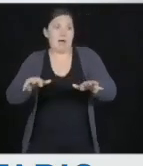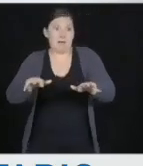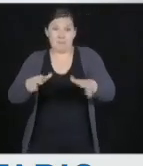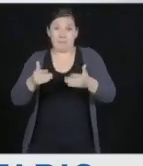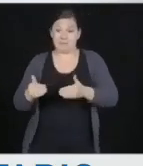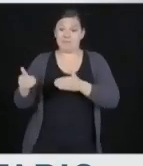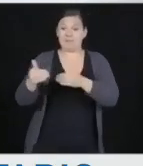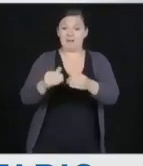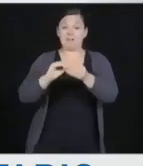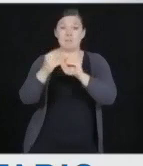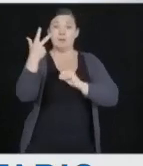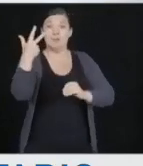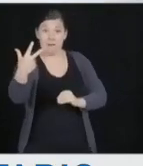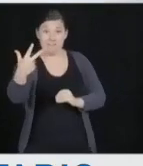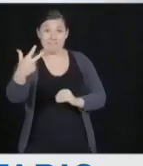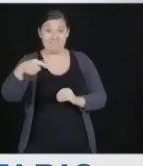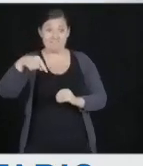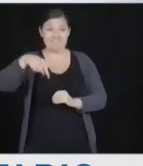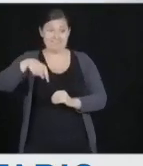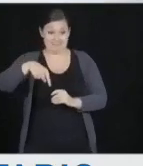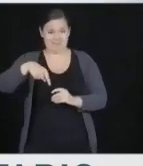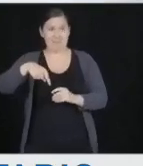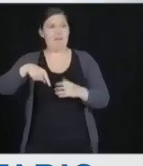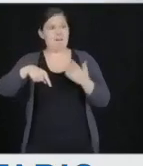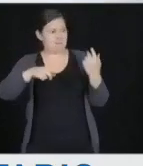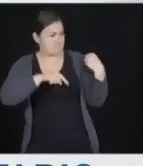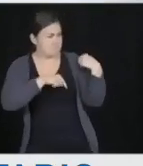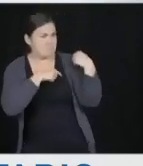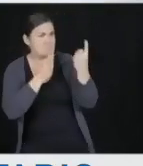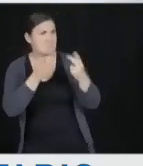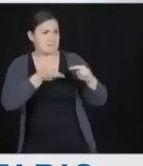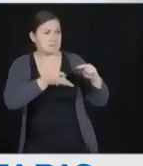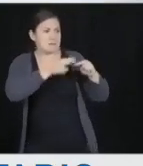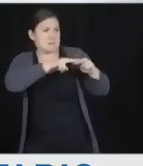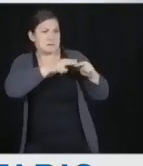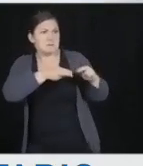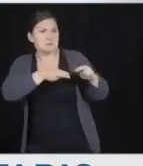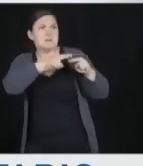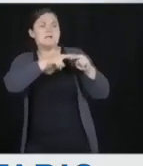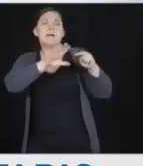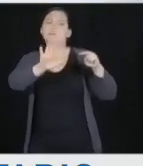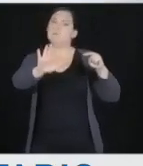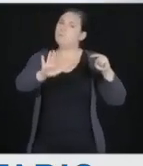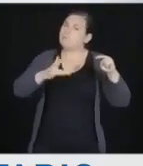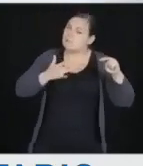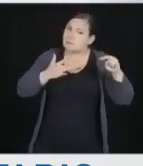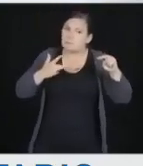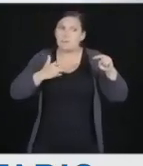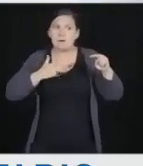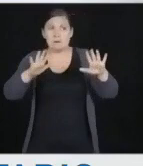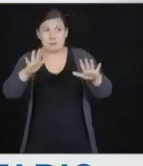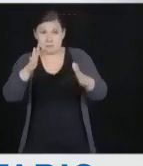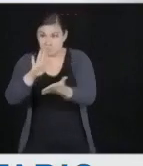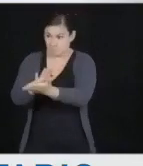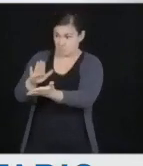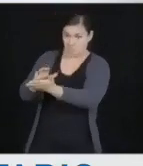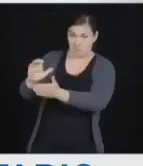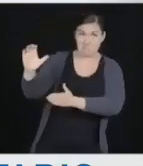considering any further loosening of public health measures or further reopening of businesses, facilities, and